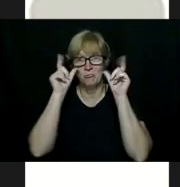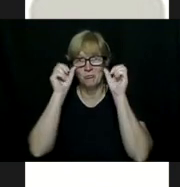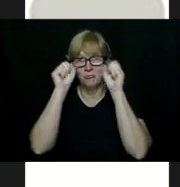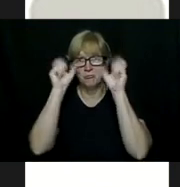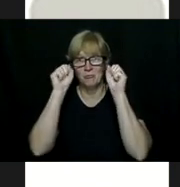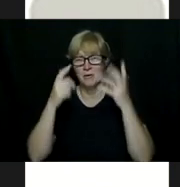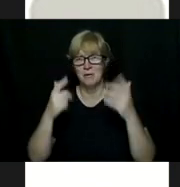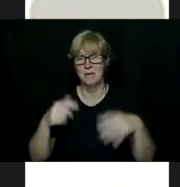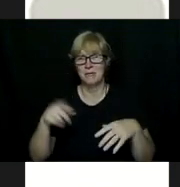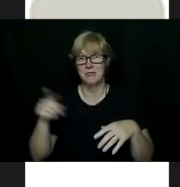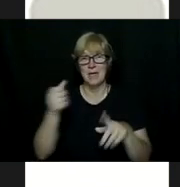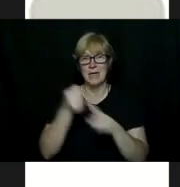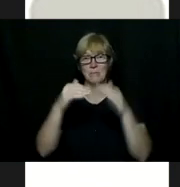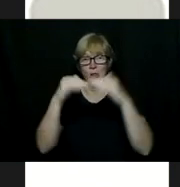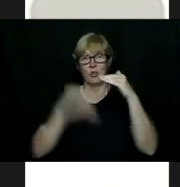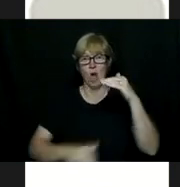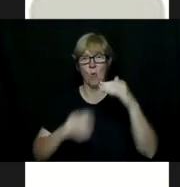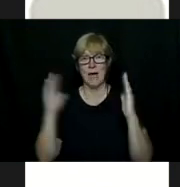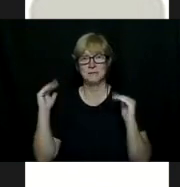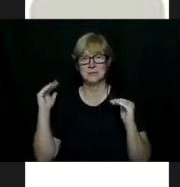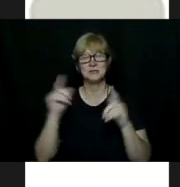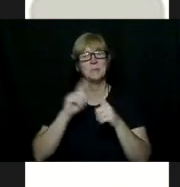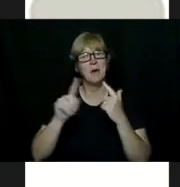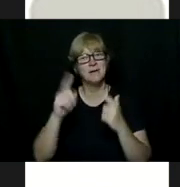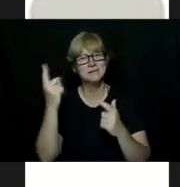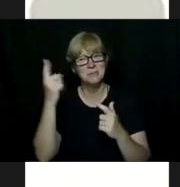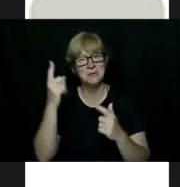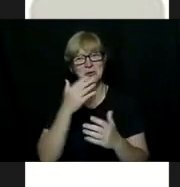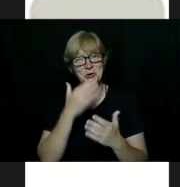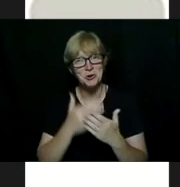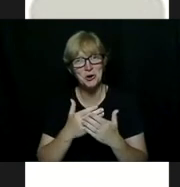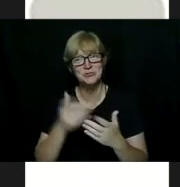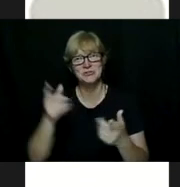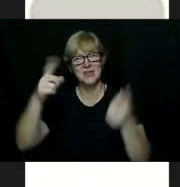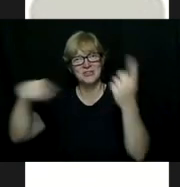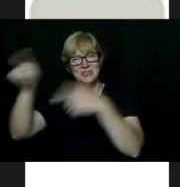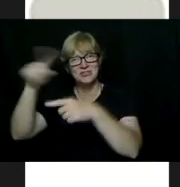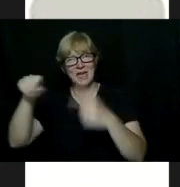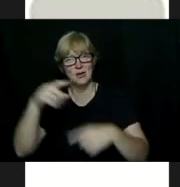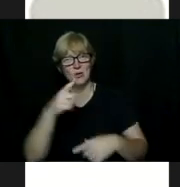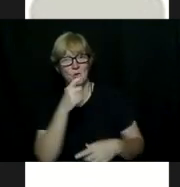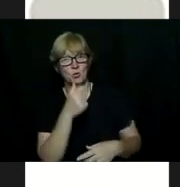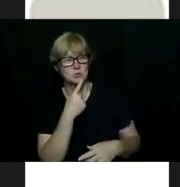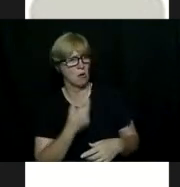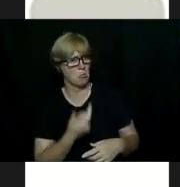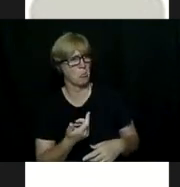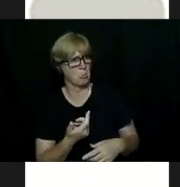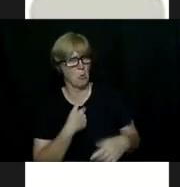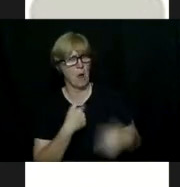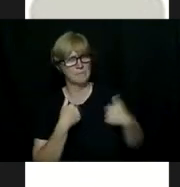the expectation. But on the other hand, the good thing was that they claim that those who claimed that they are quite